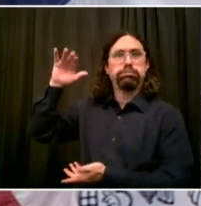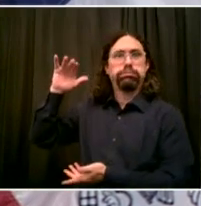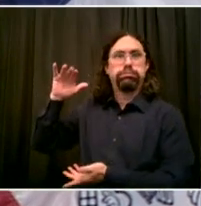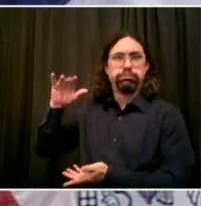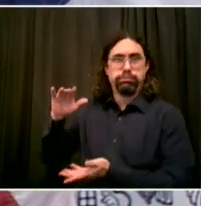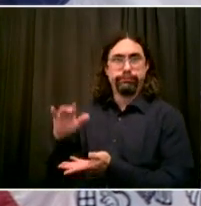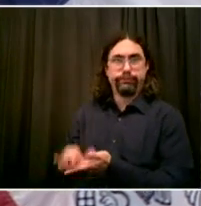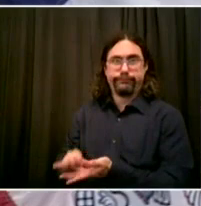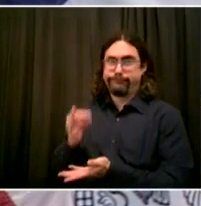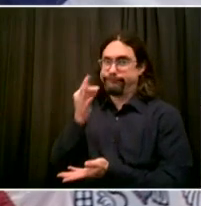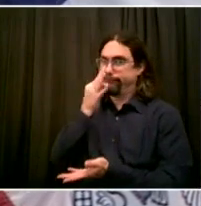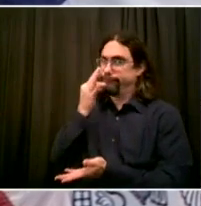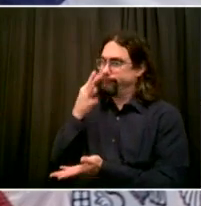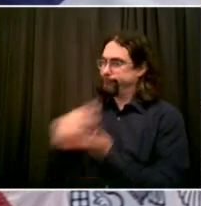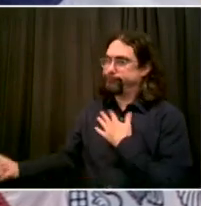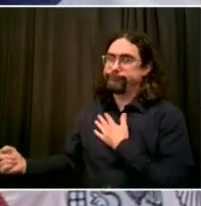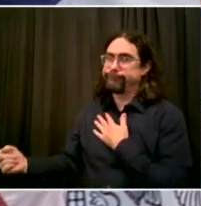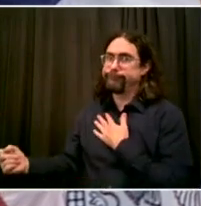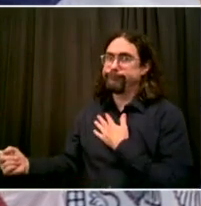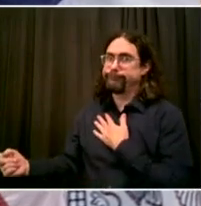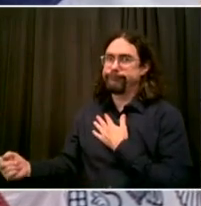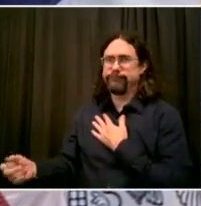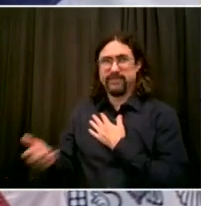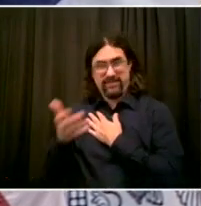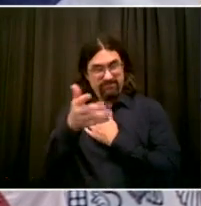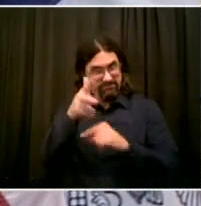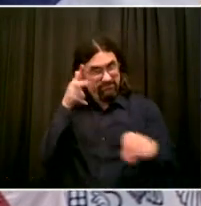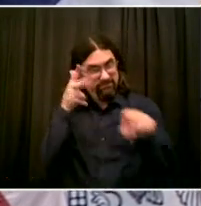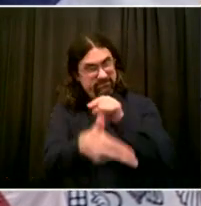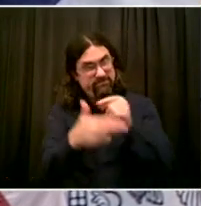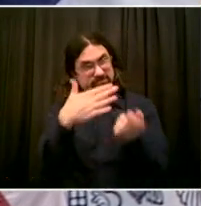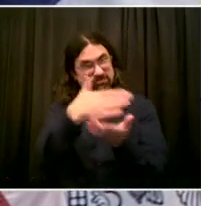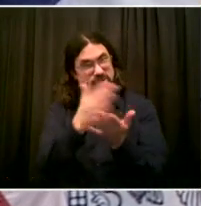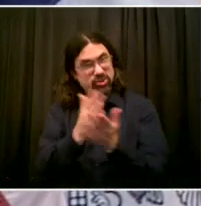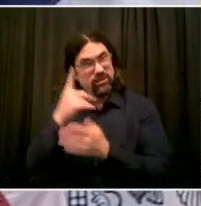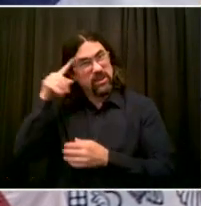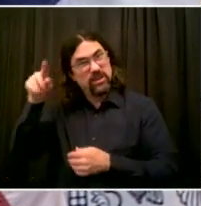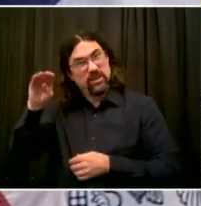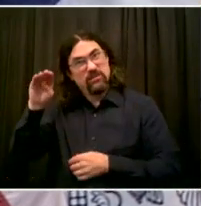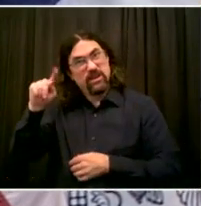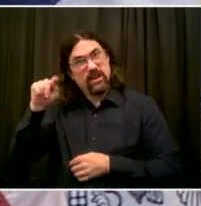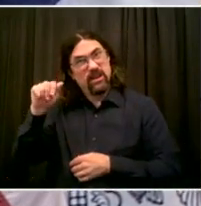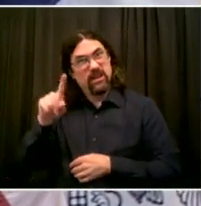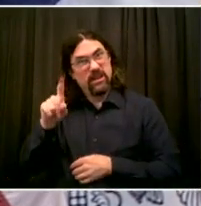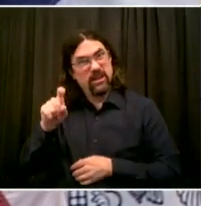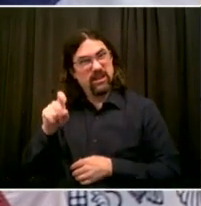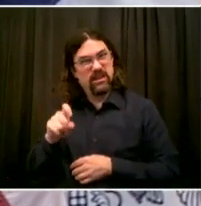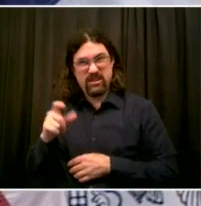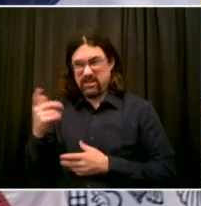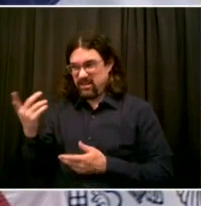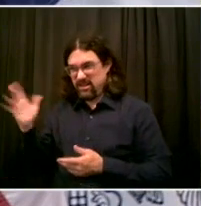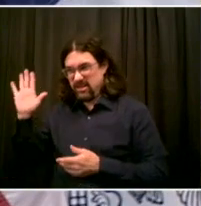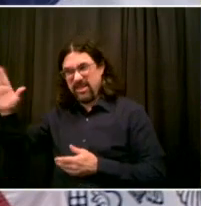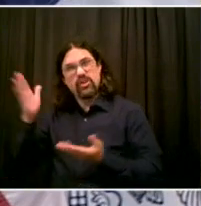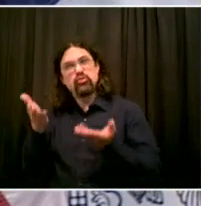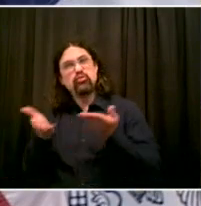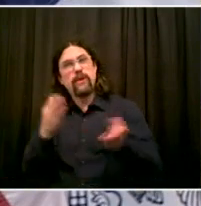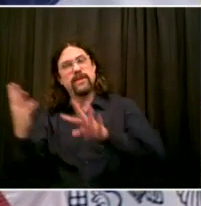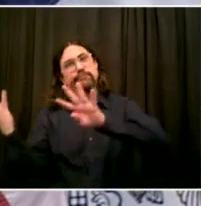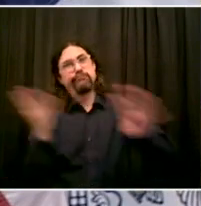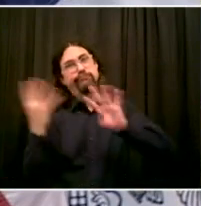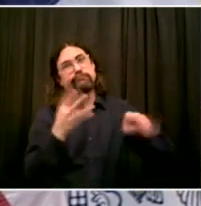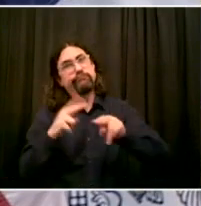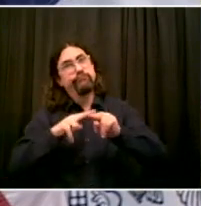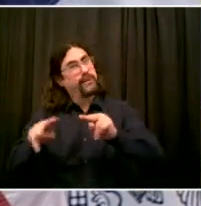be massive on a scale we haven't seen before. Is there anything the city has in mind to mitigate that should it happen?